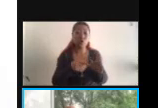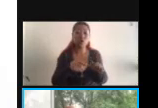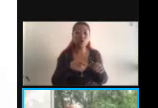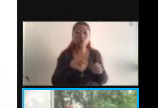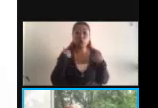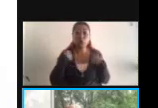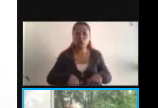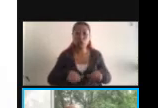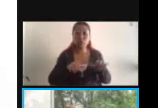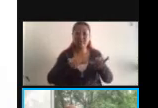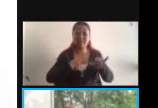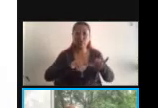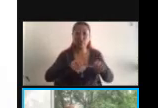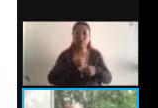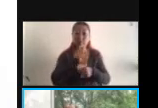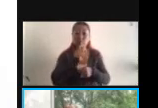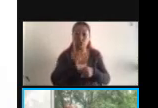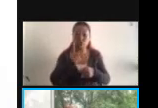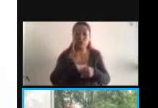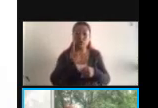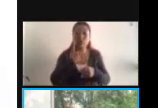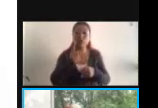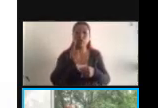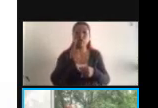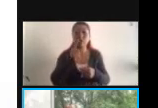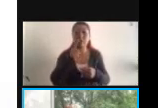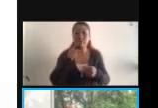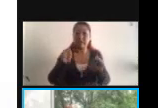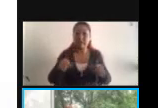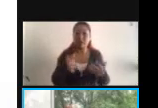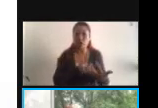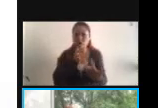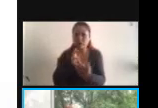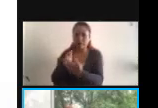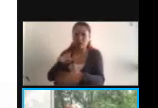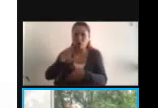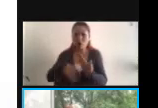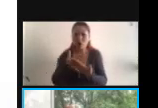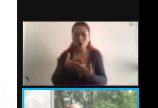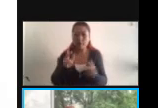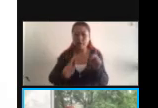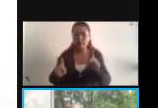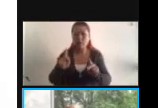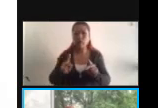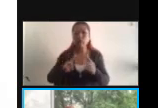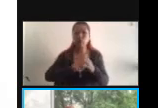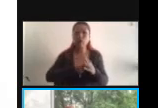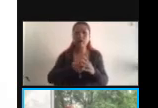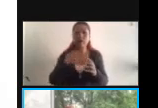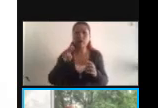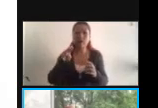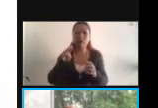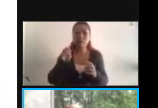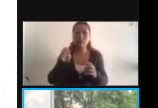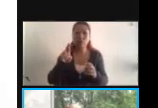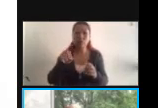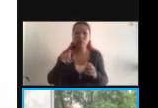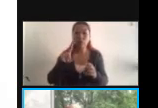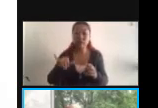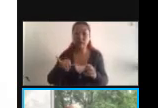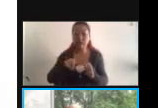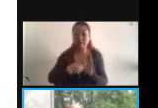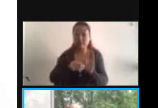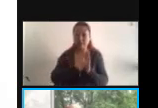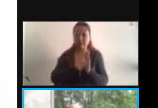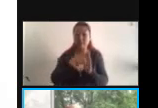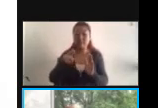spacesuit accommodates and includes all humans. So starting with the Mercury, at that time, NASA was